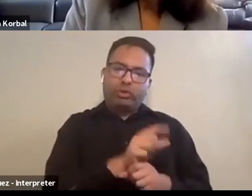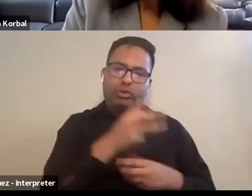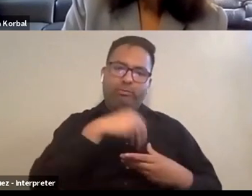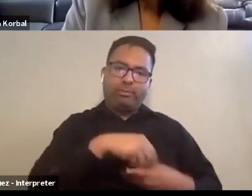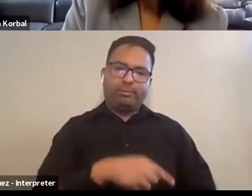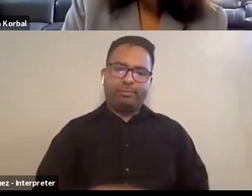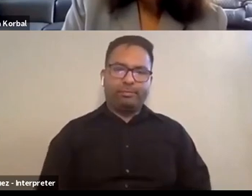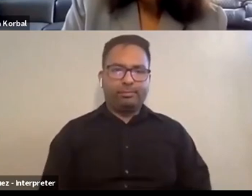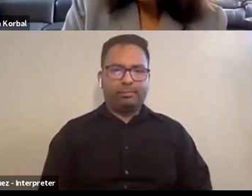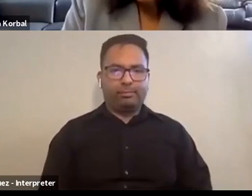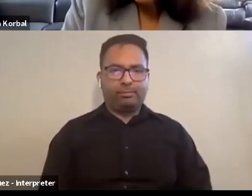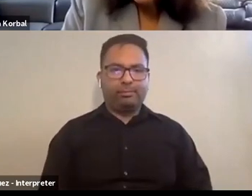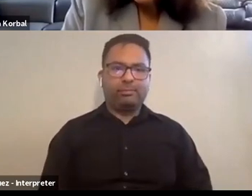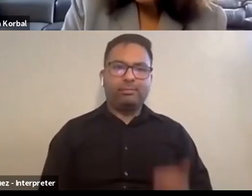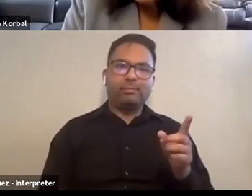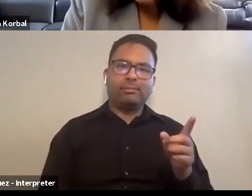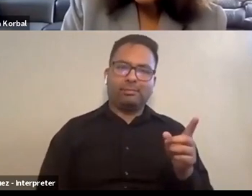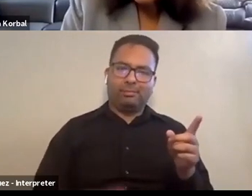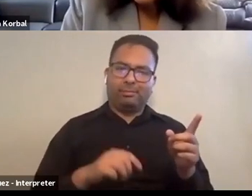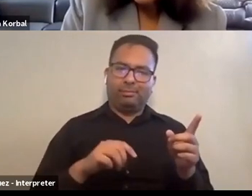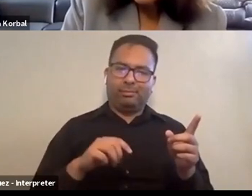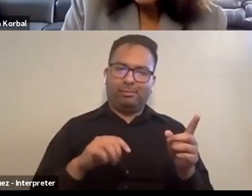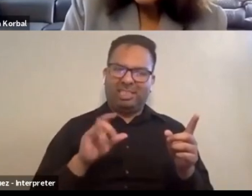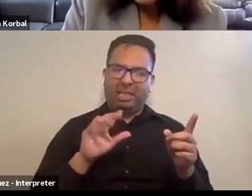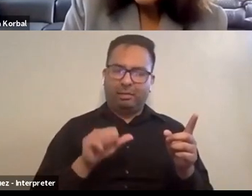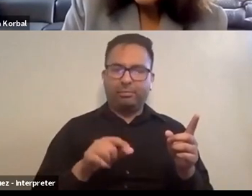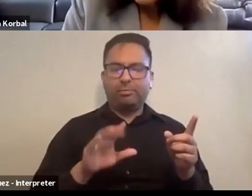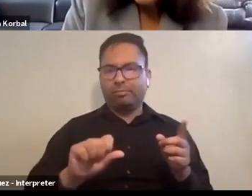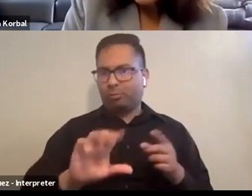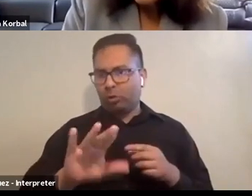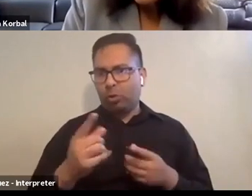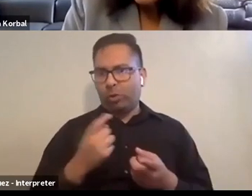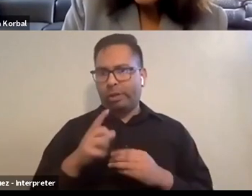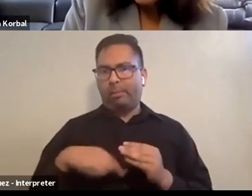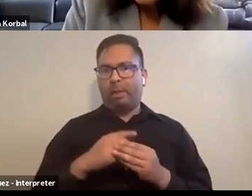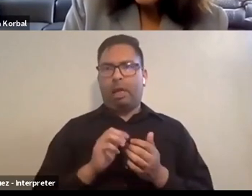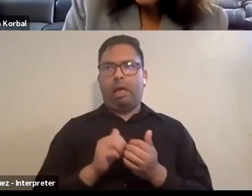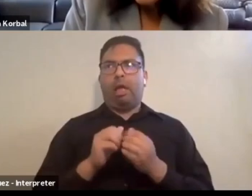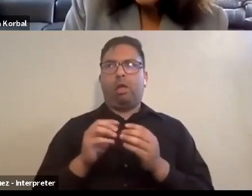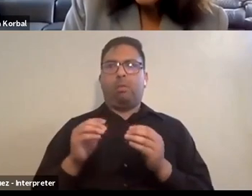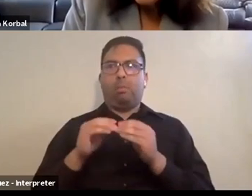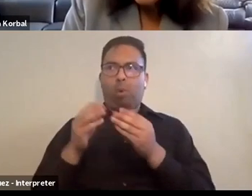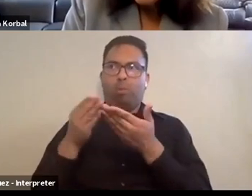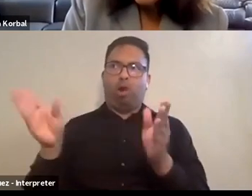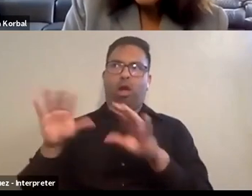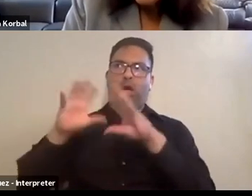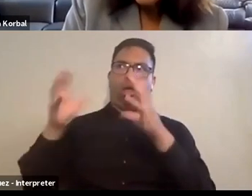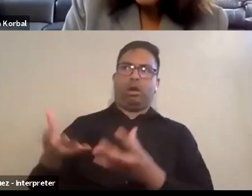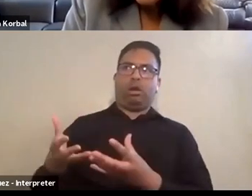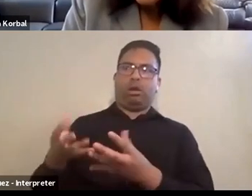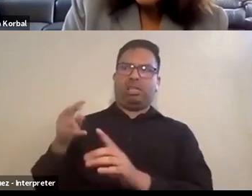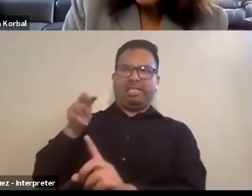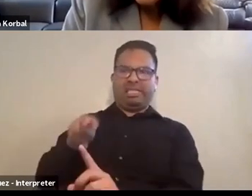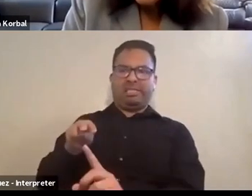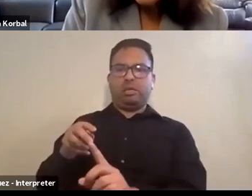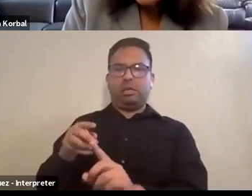Yeah. And to your question, Liz, that's more broader about the reception of Margaret Randall's work outside of Mexico and